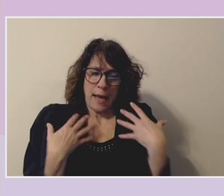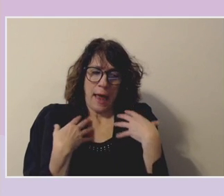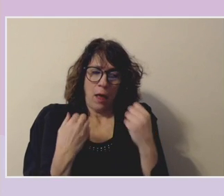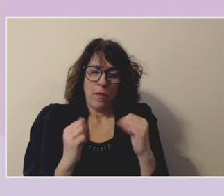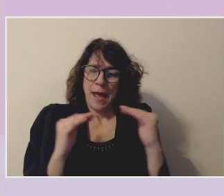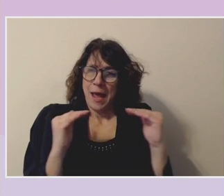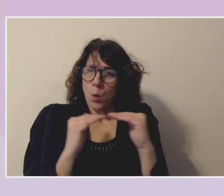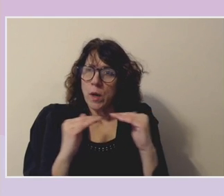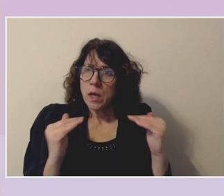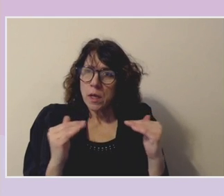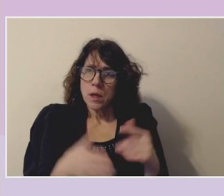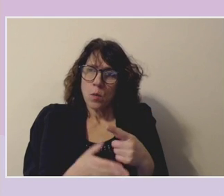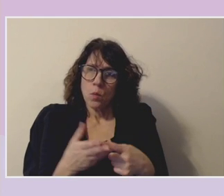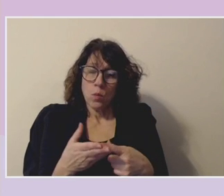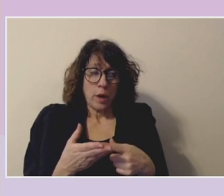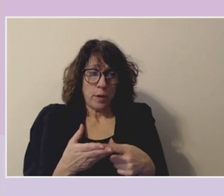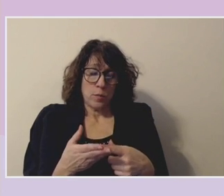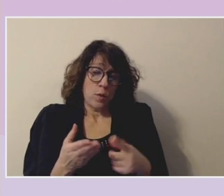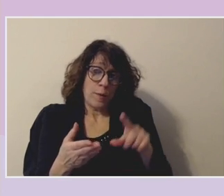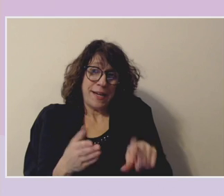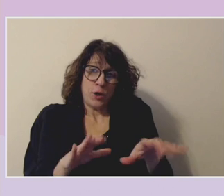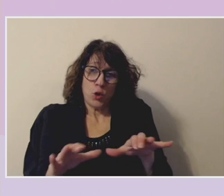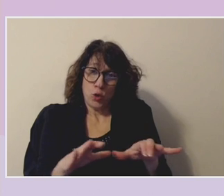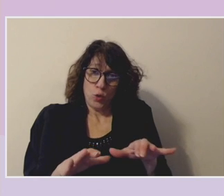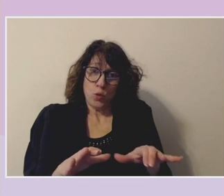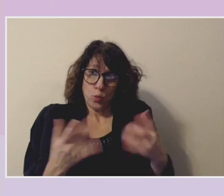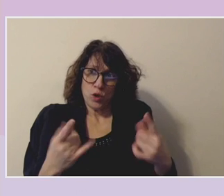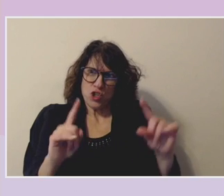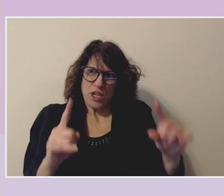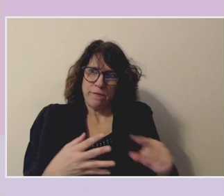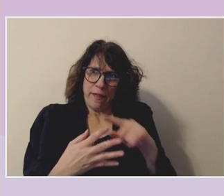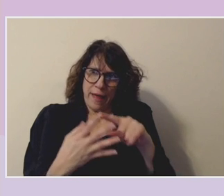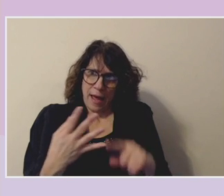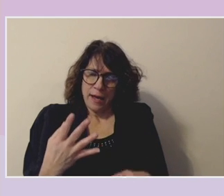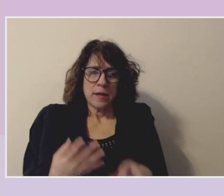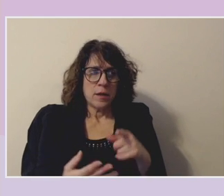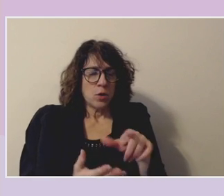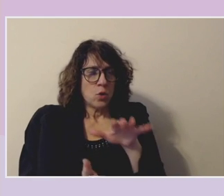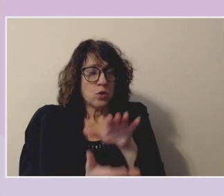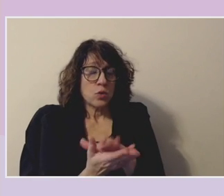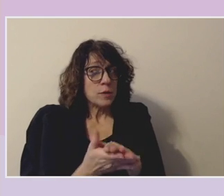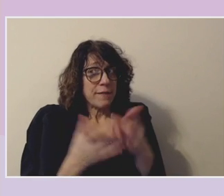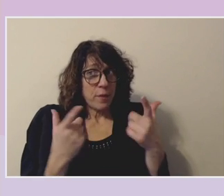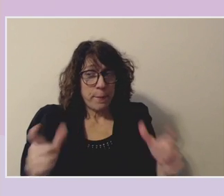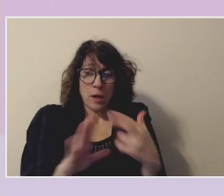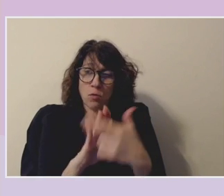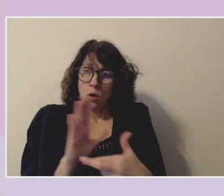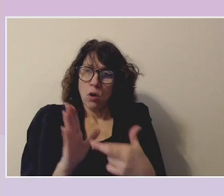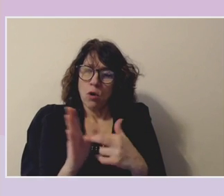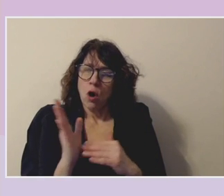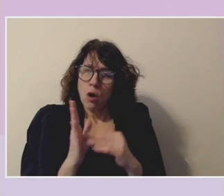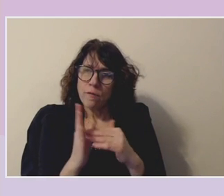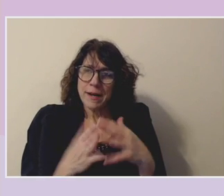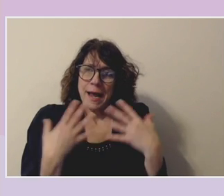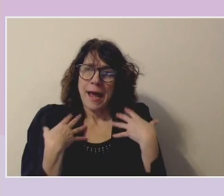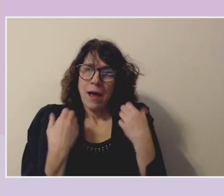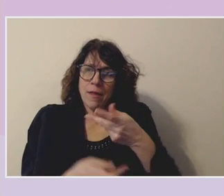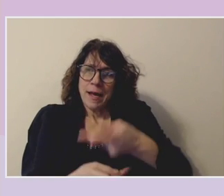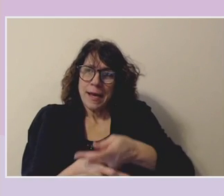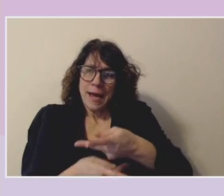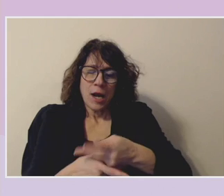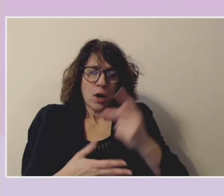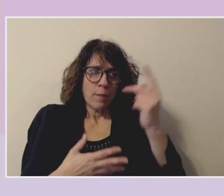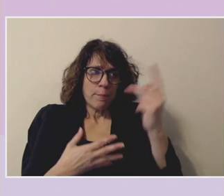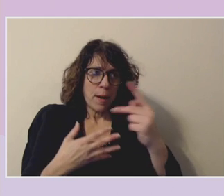for us to truly get there? So I believe schools have a massive role. Often in healthcare and population health, we say no wrong